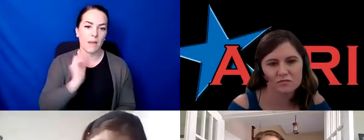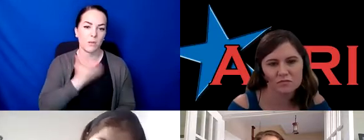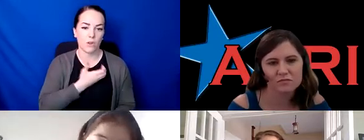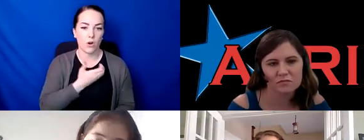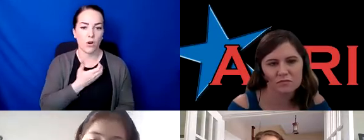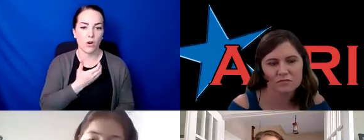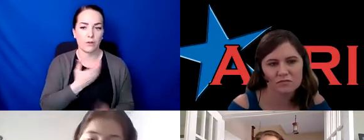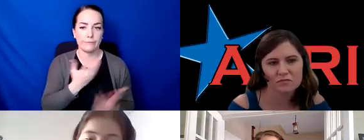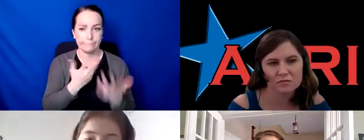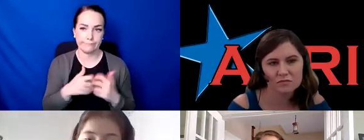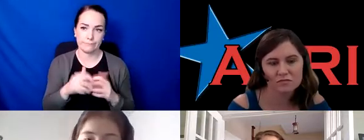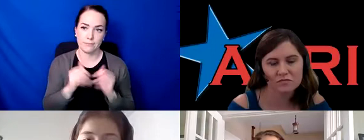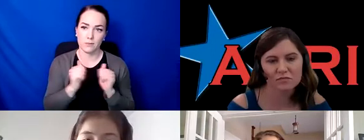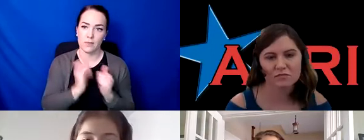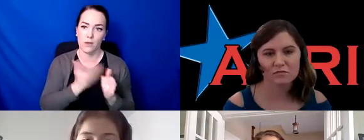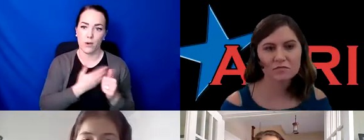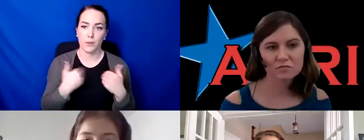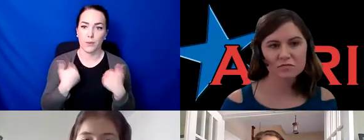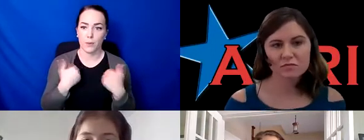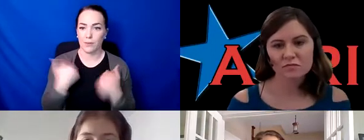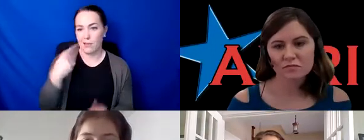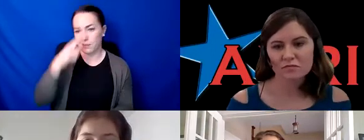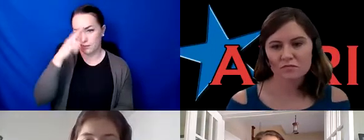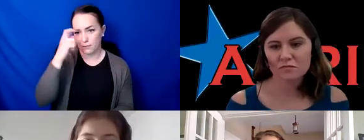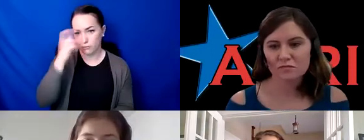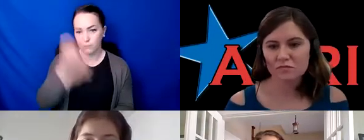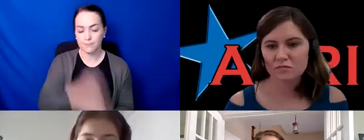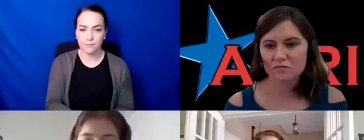it with our youth this summer at YLF.